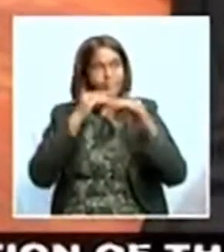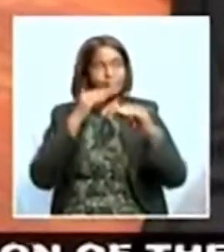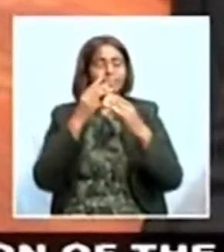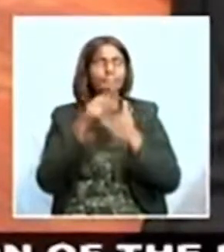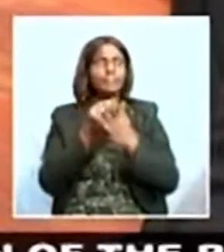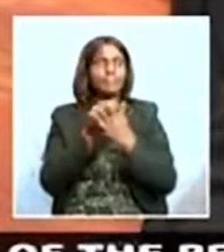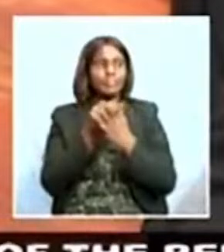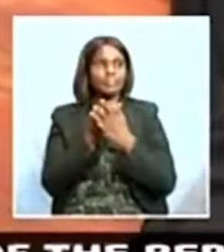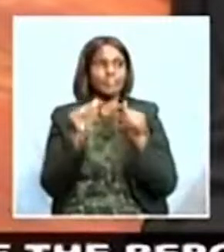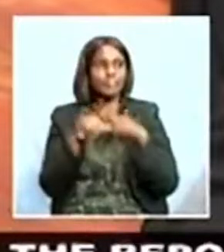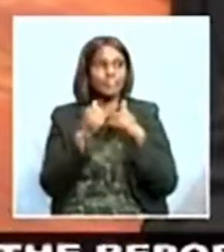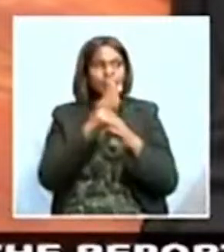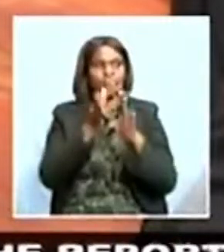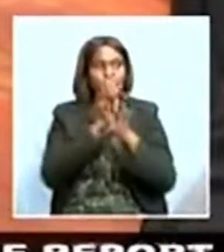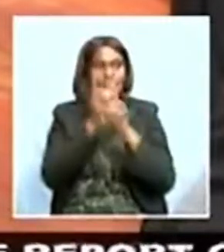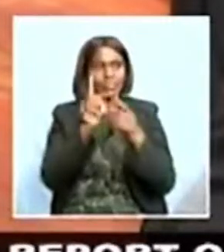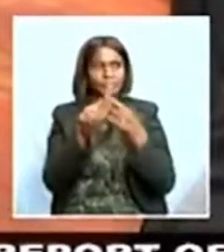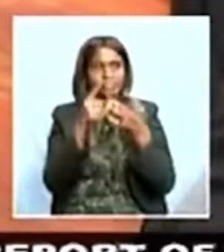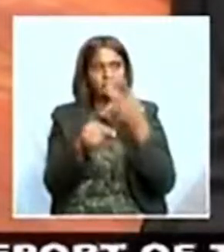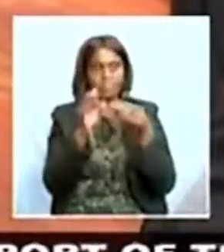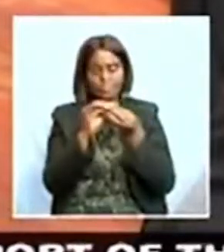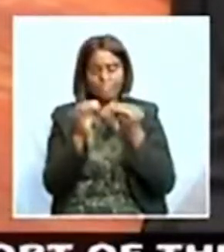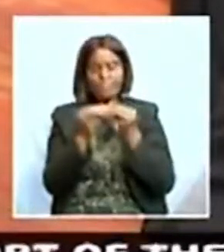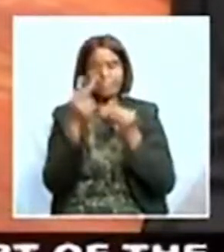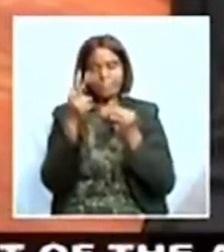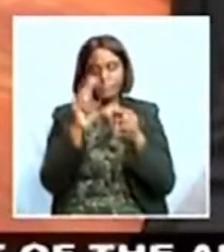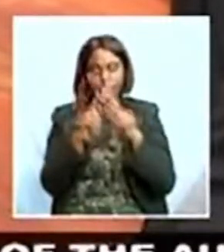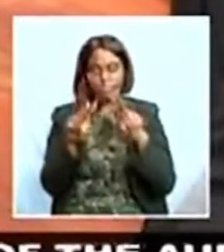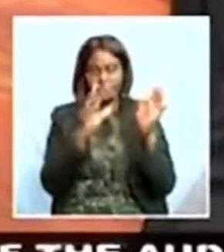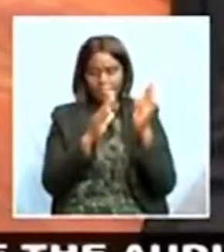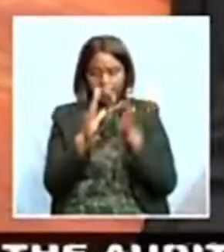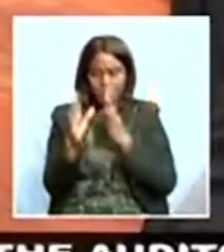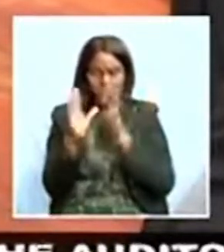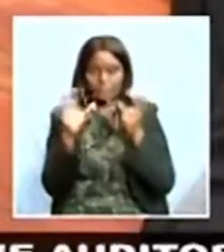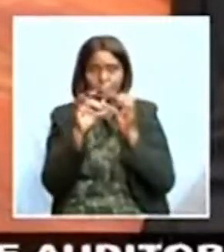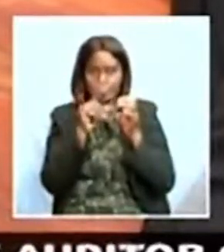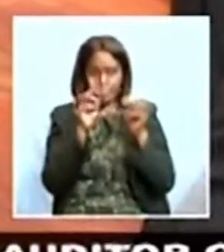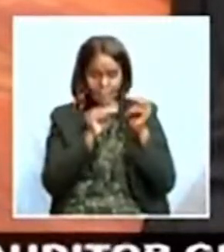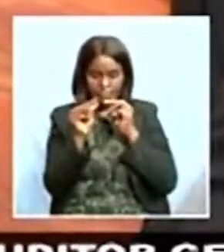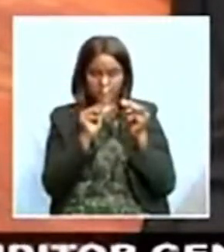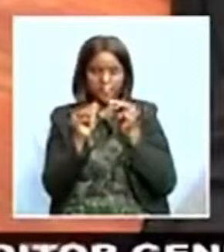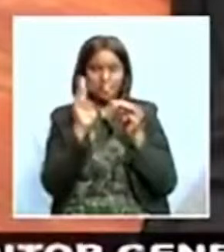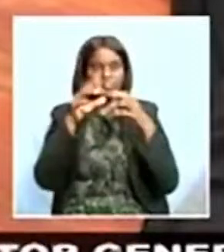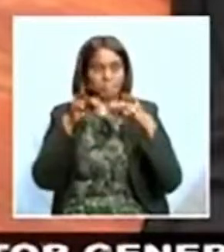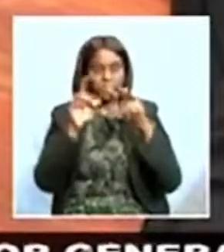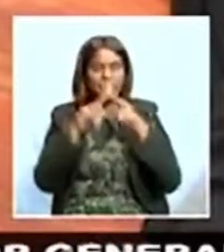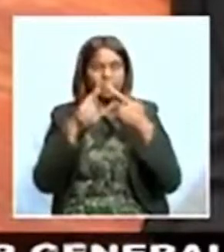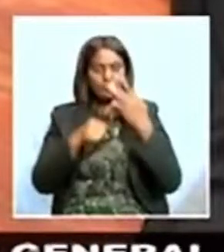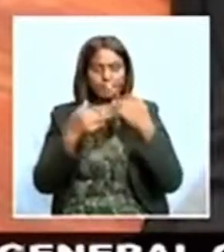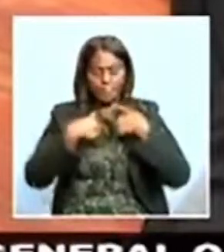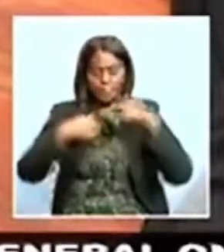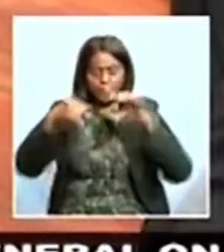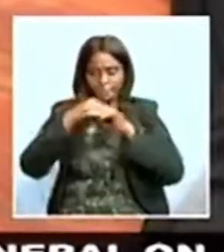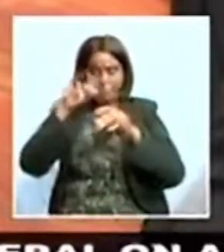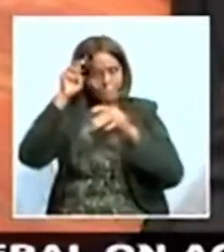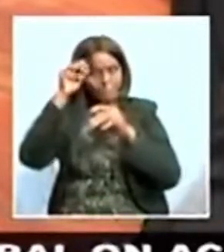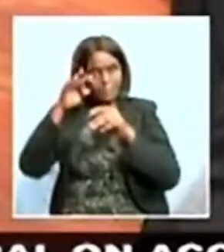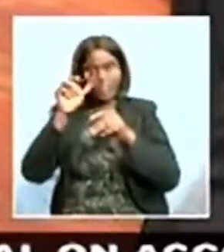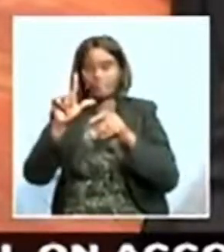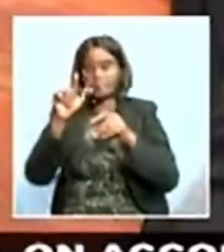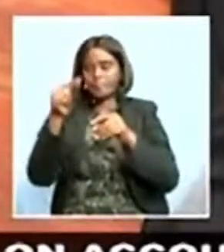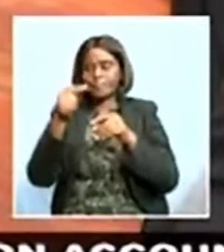fund. We refer you to Appendix 3, Chair. Remedial measure, the council management will continue to engage the Ministry of Local